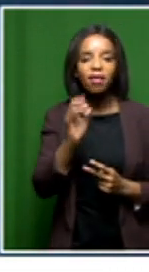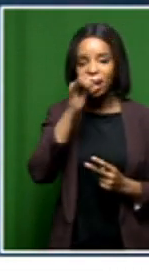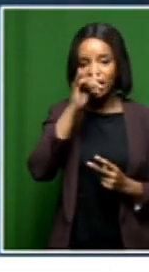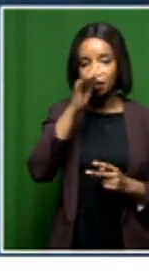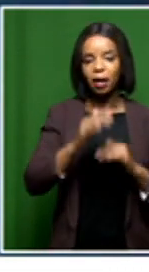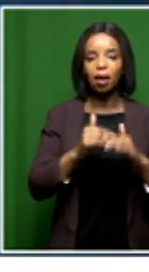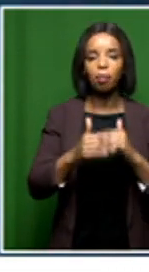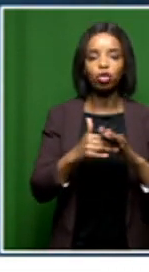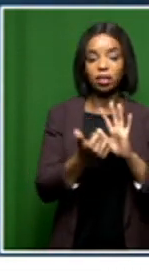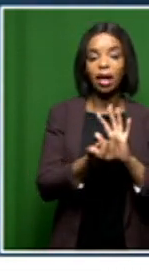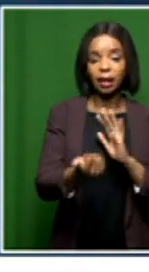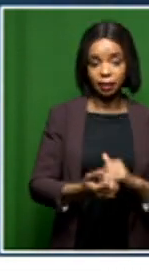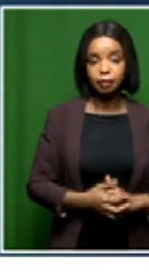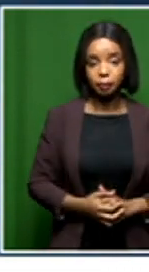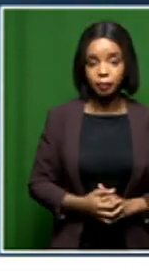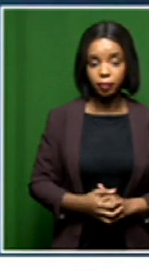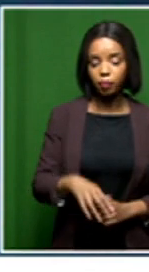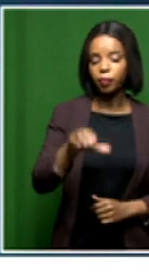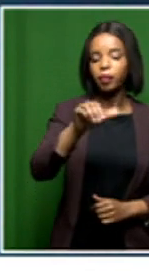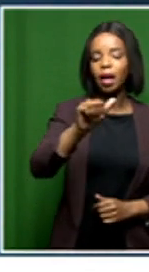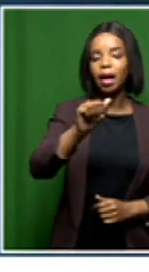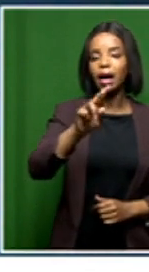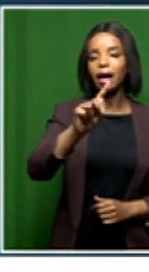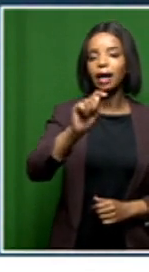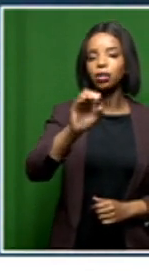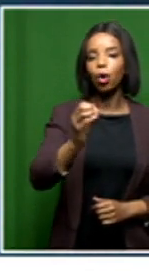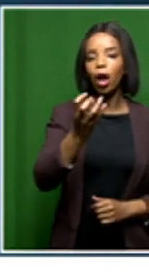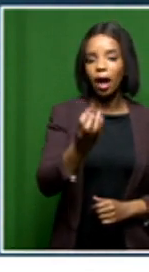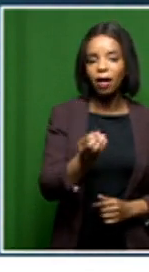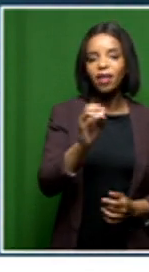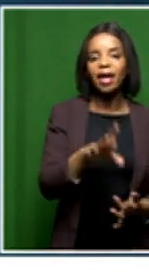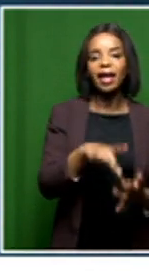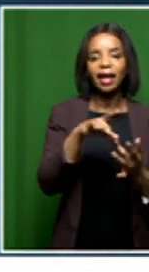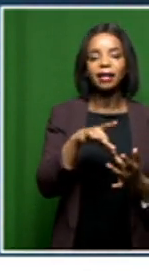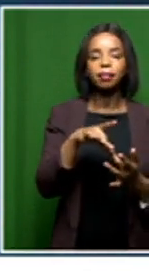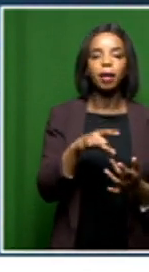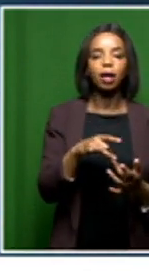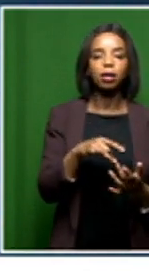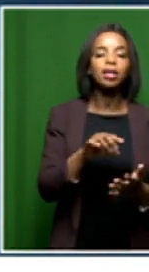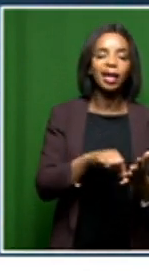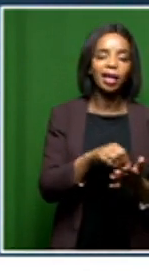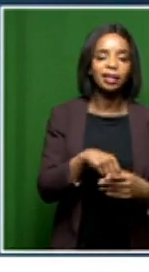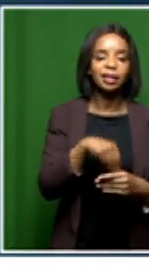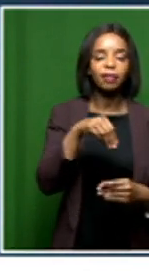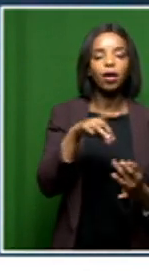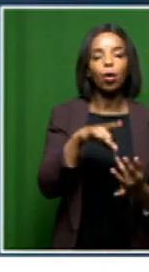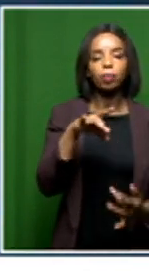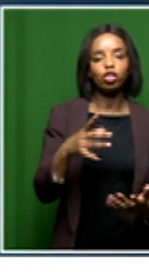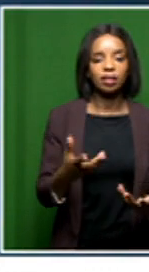AARTO introduces are the elective options. The first AARTO elective options talks to the option or